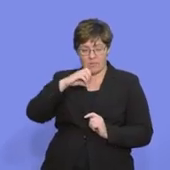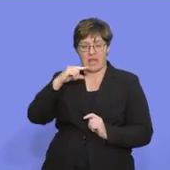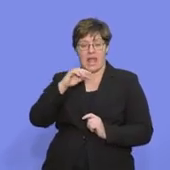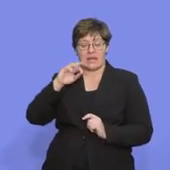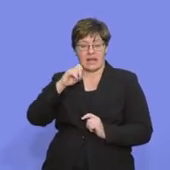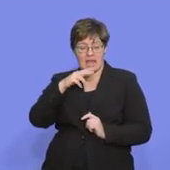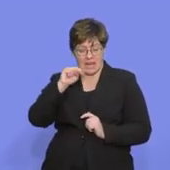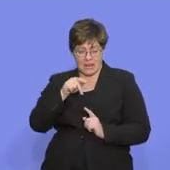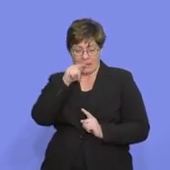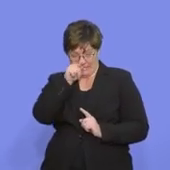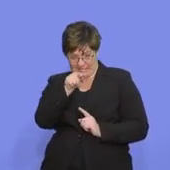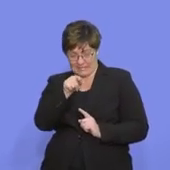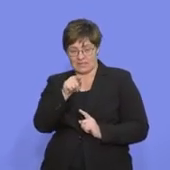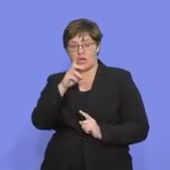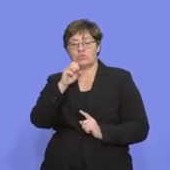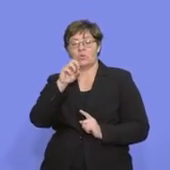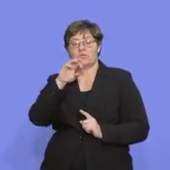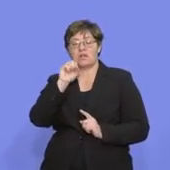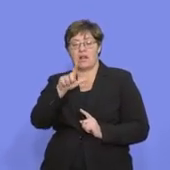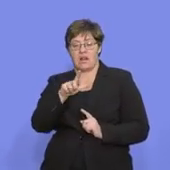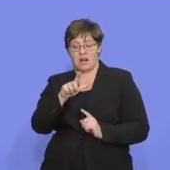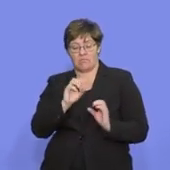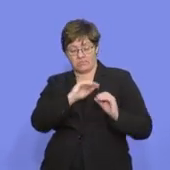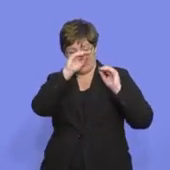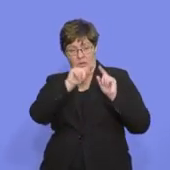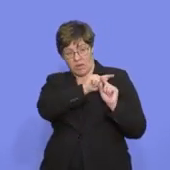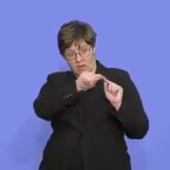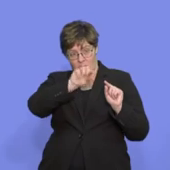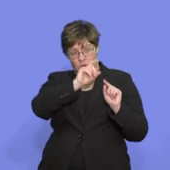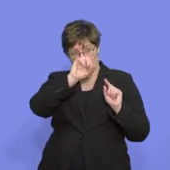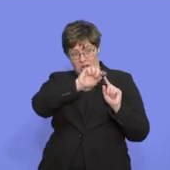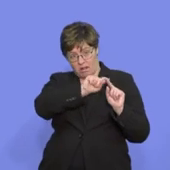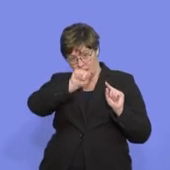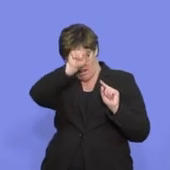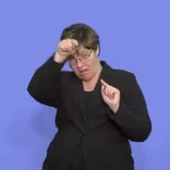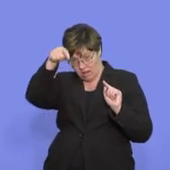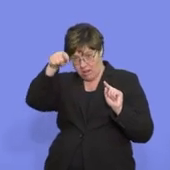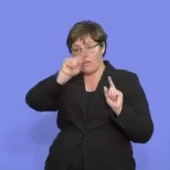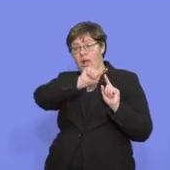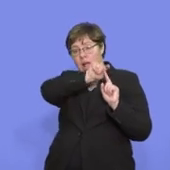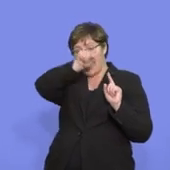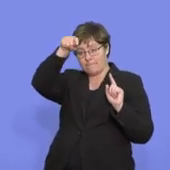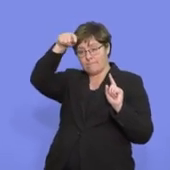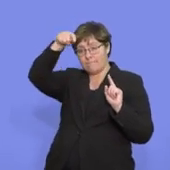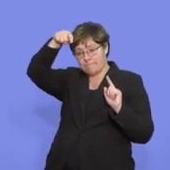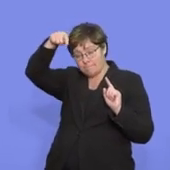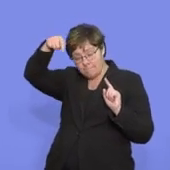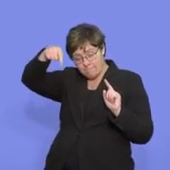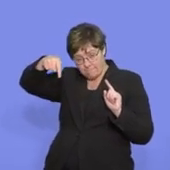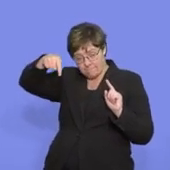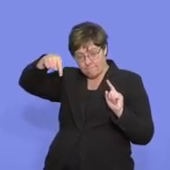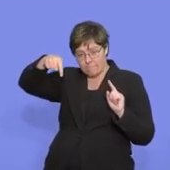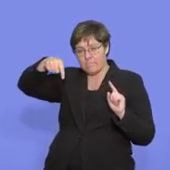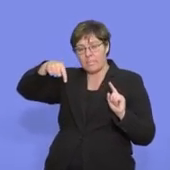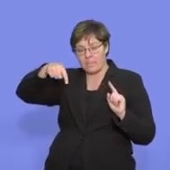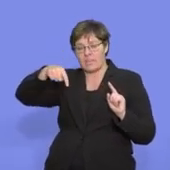know that this is the dorsal root and that's your sensory neuron. So the impulse is now carried all the way here, and you will see that this part here is